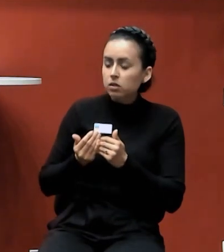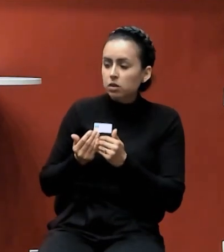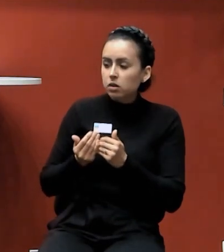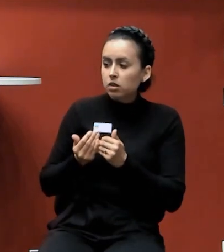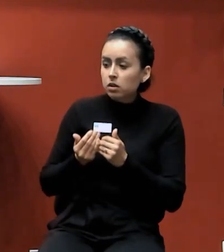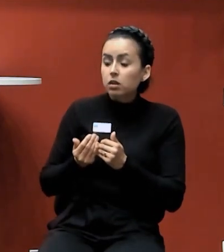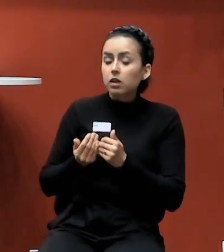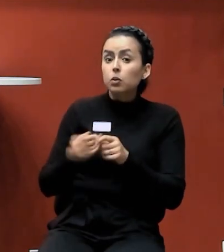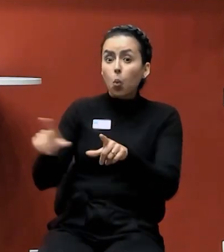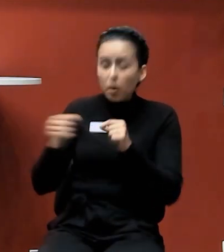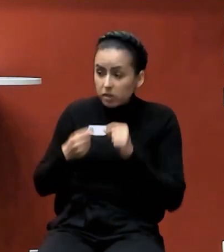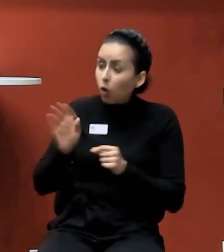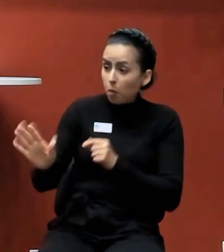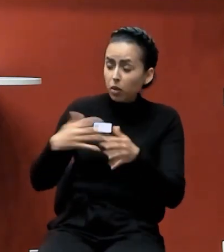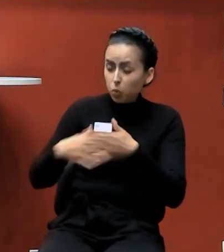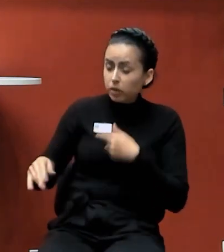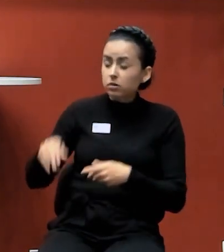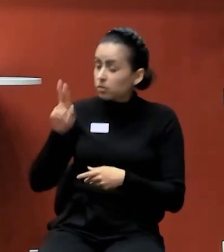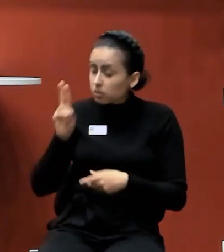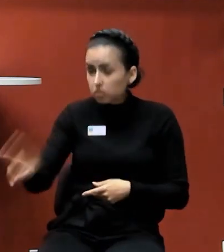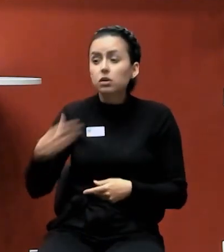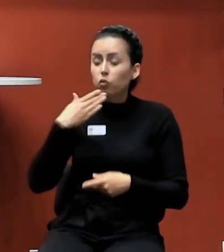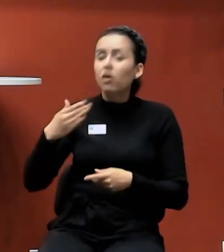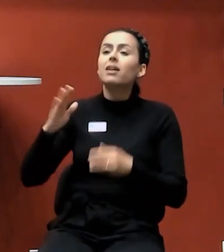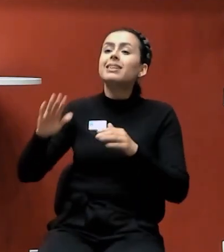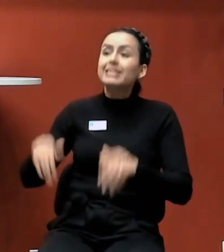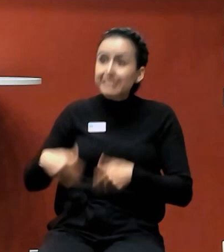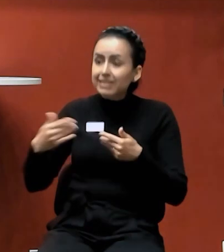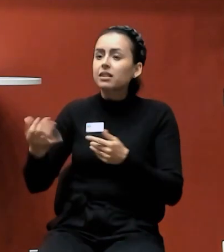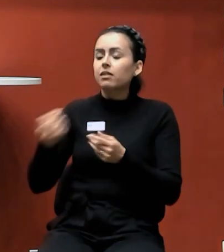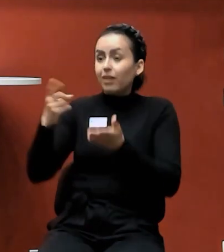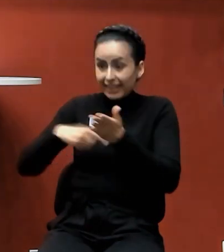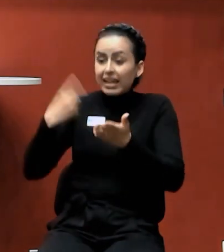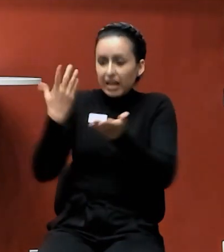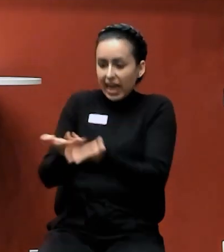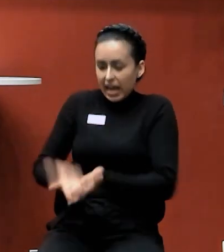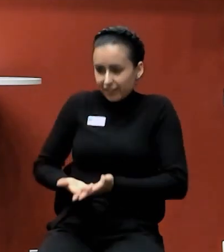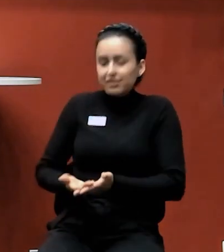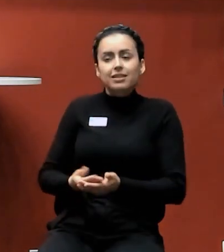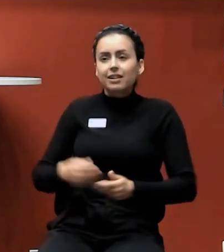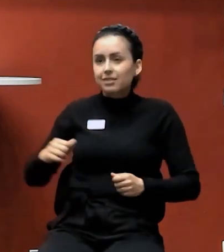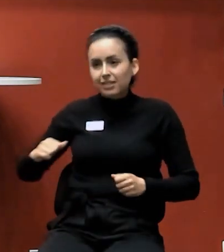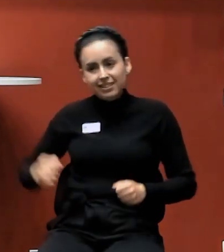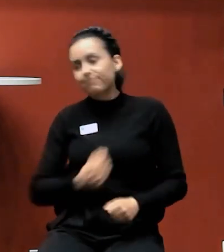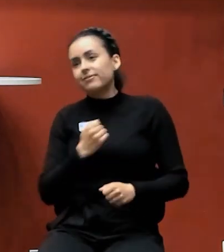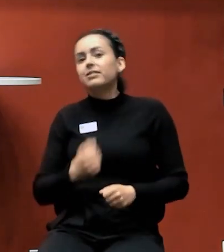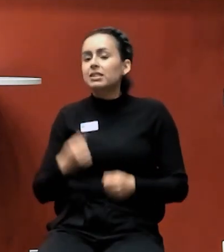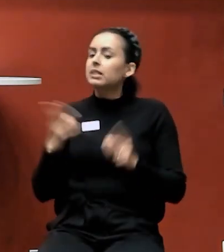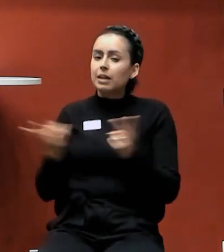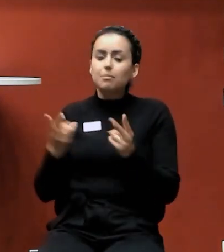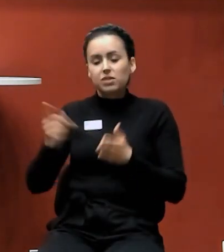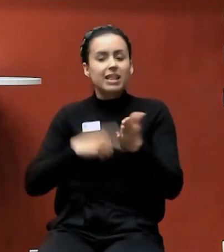really good, now you can put your condition. Yeah. Like, yes, you want it? I need this, you